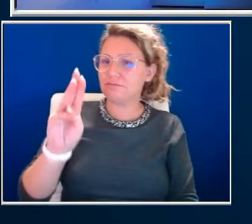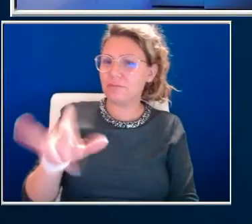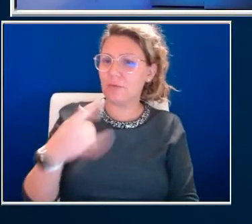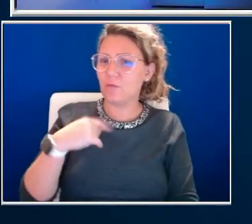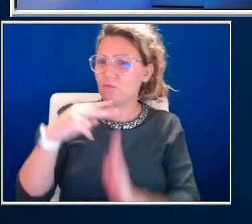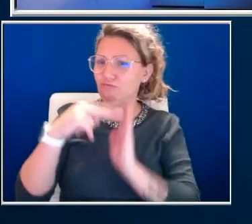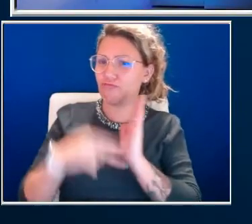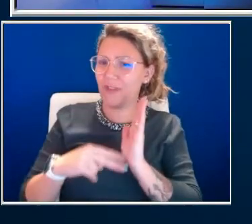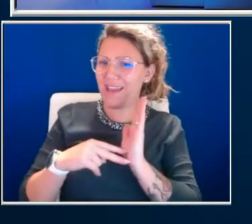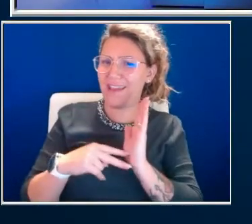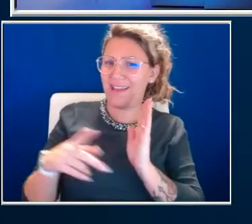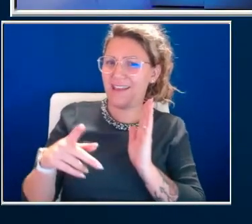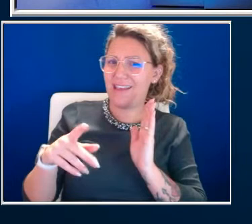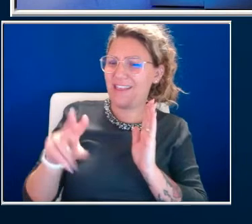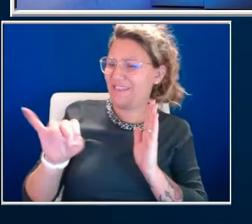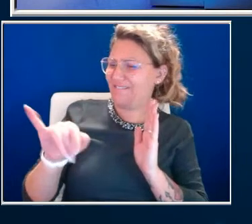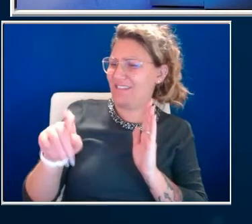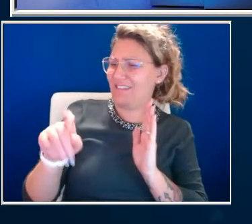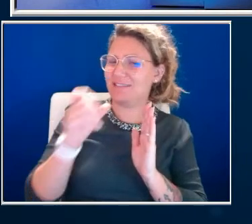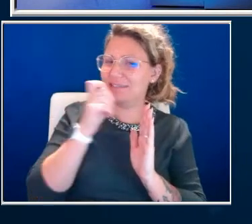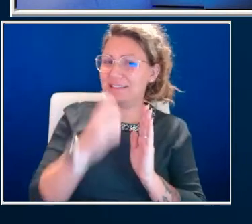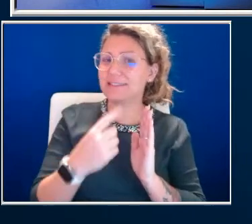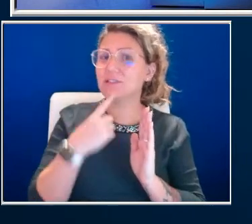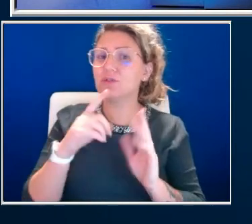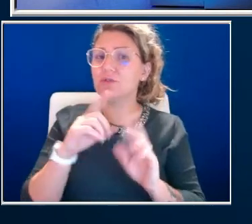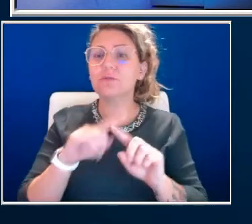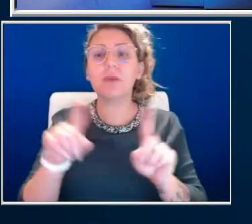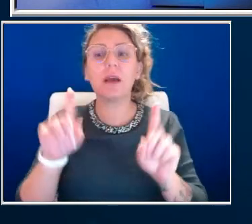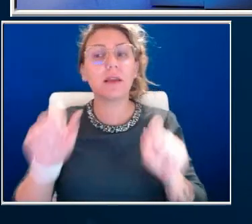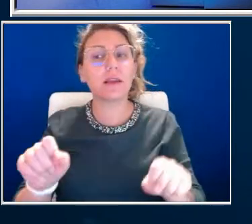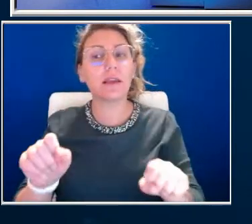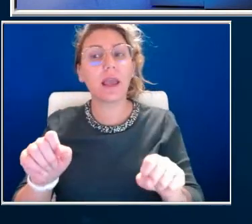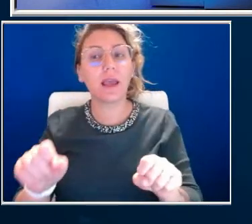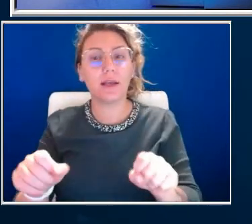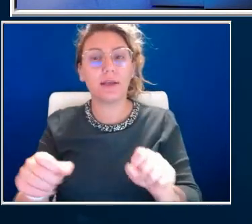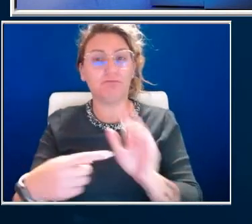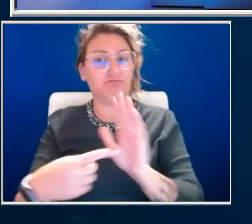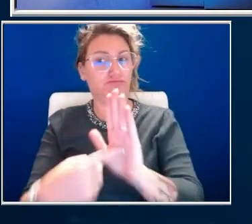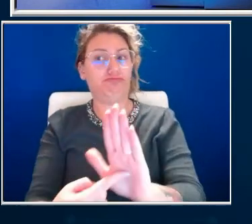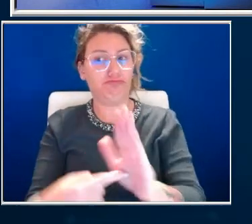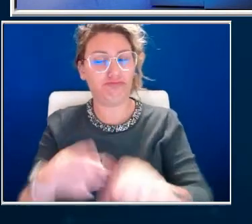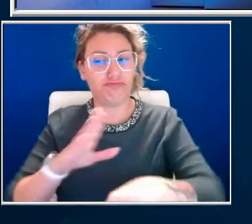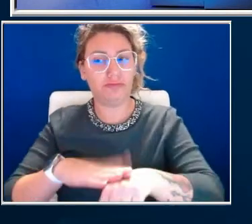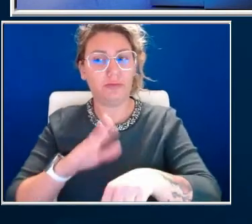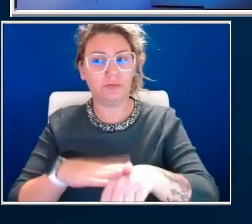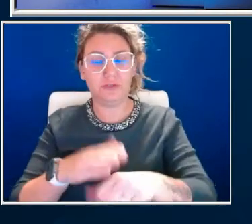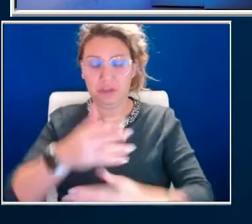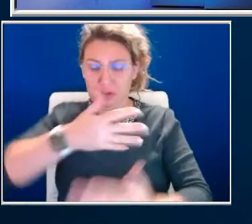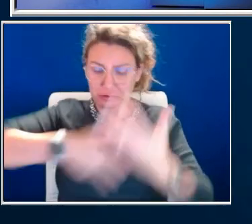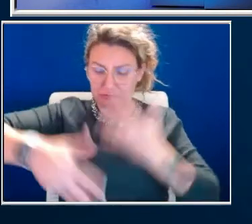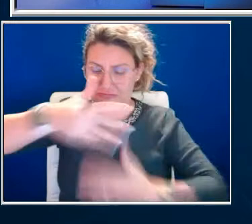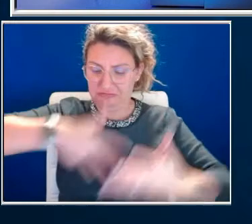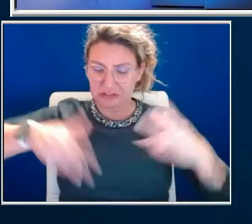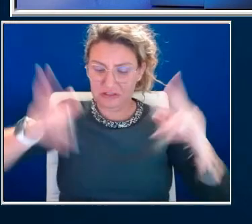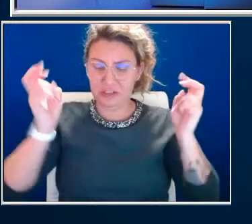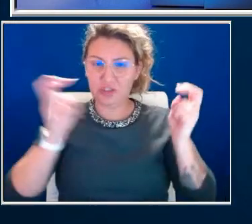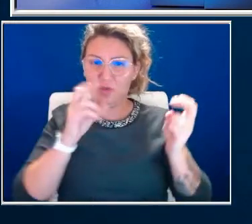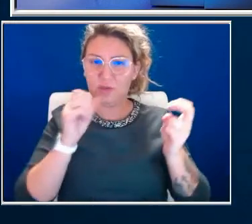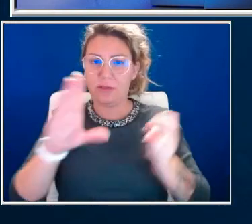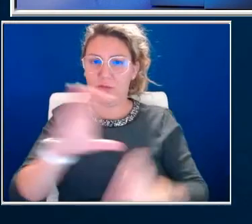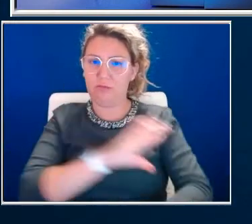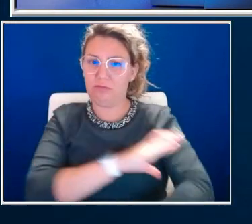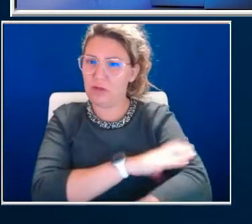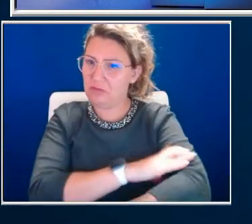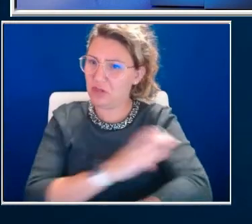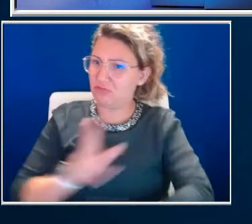like a serious condition, but can signal circulatory problems, cause a person's blood pressure to go up, and they've been linked to blood clots. So